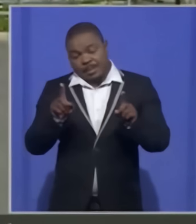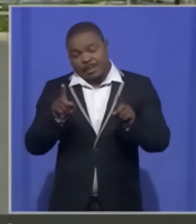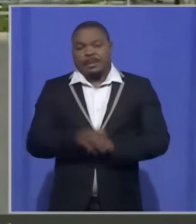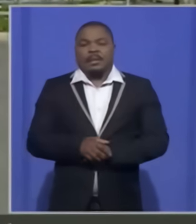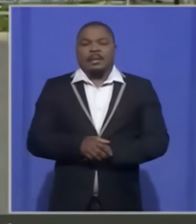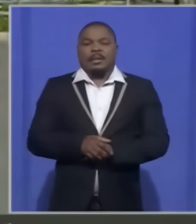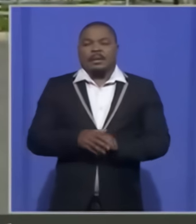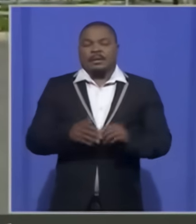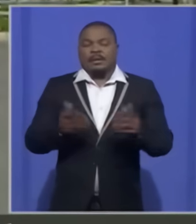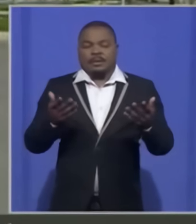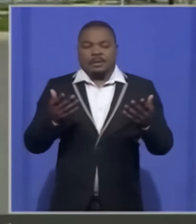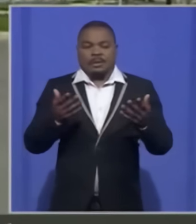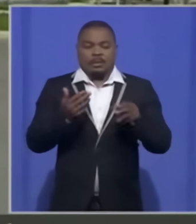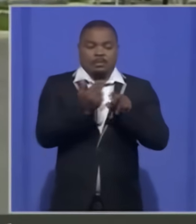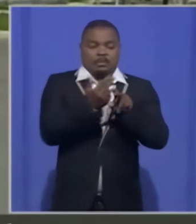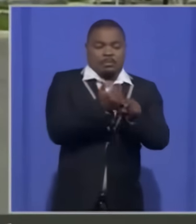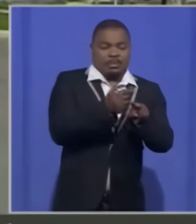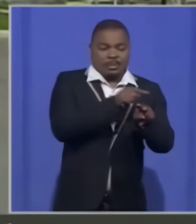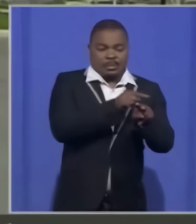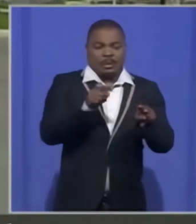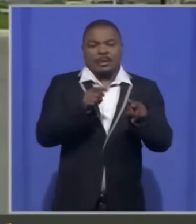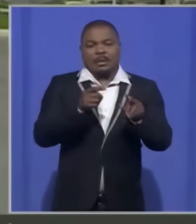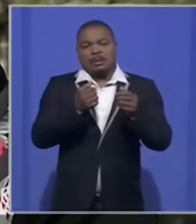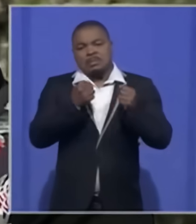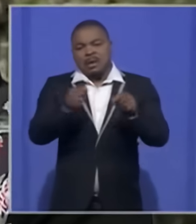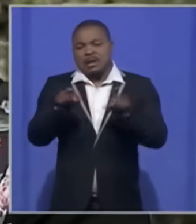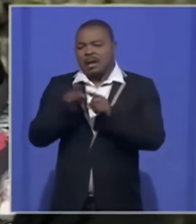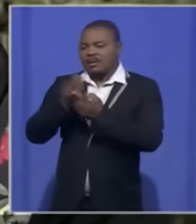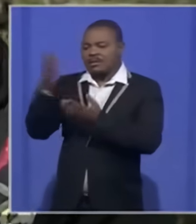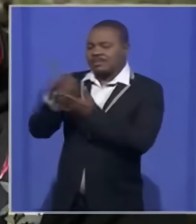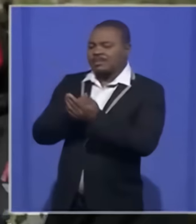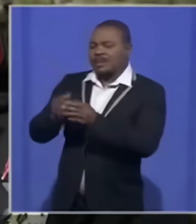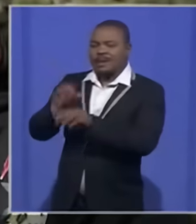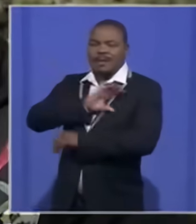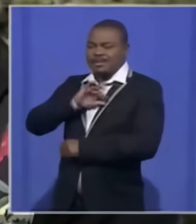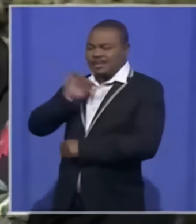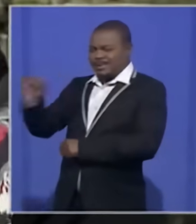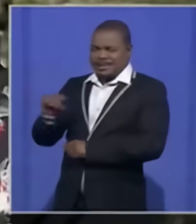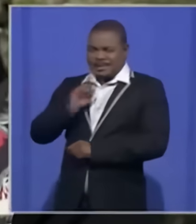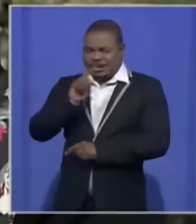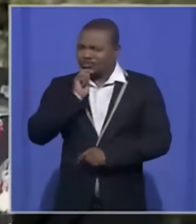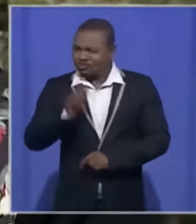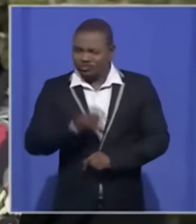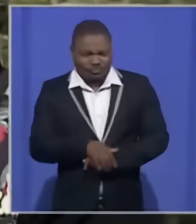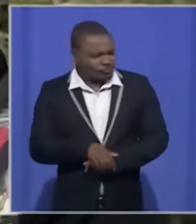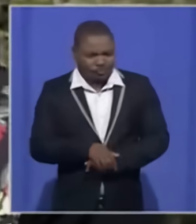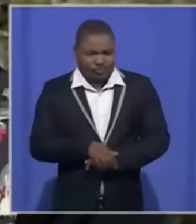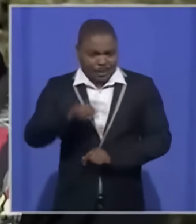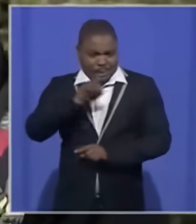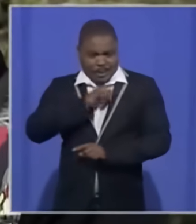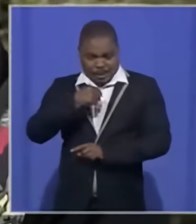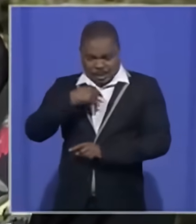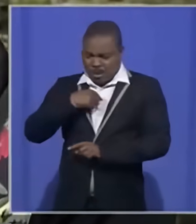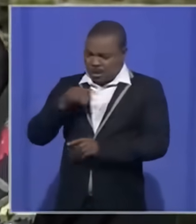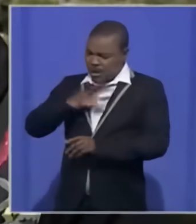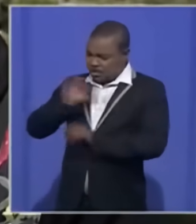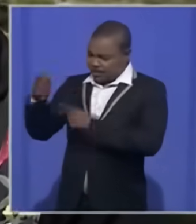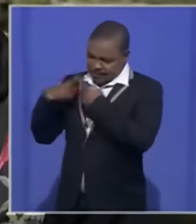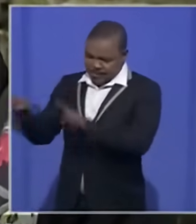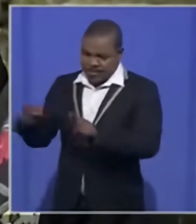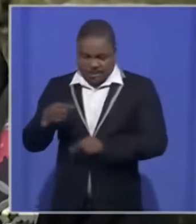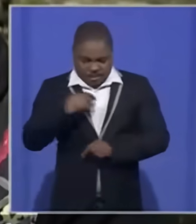the Ubers are taking their customers, it's untrue, because firstly, I wasn't your customer. I took the Uber for a reason.